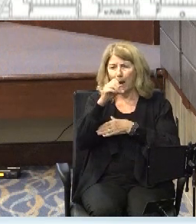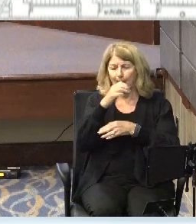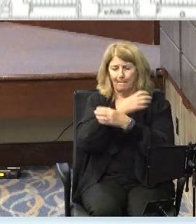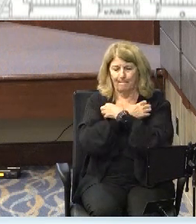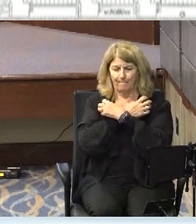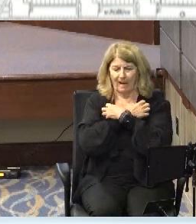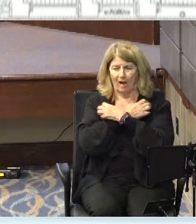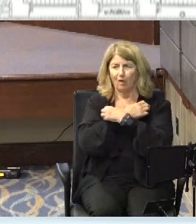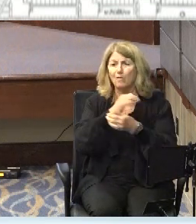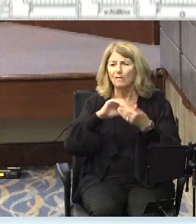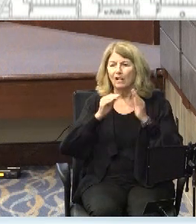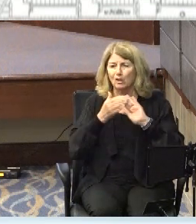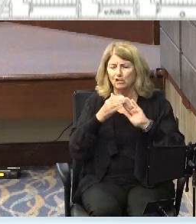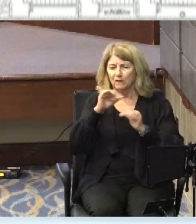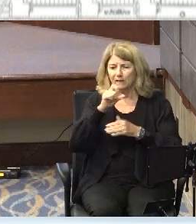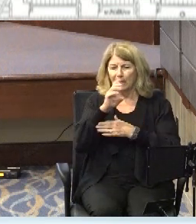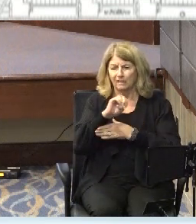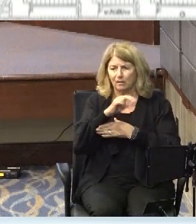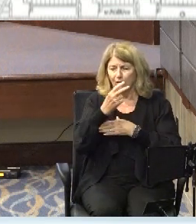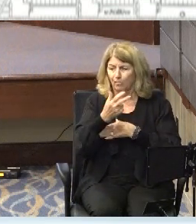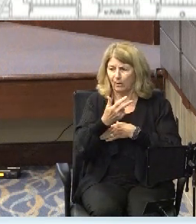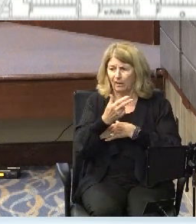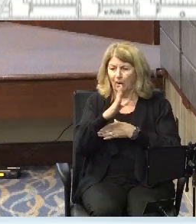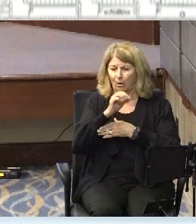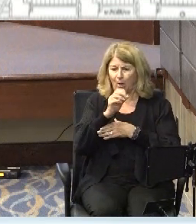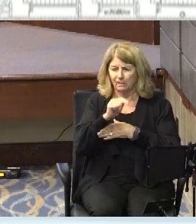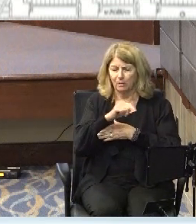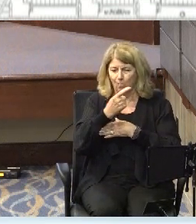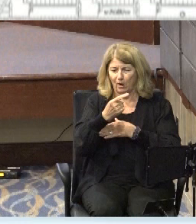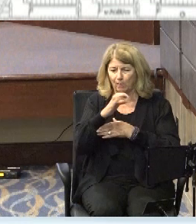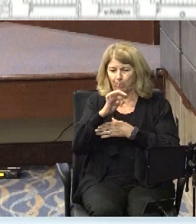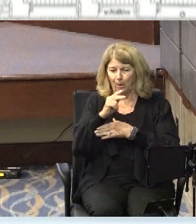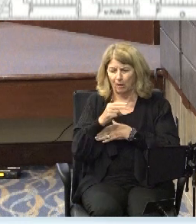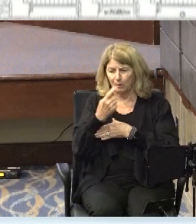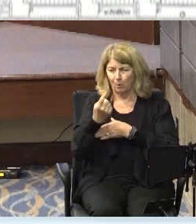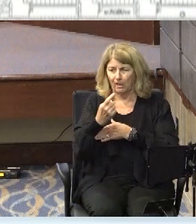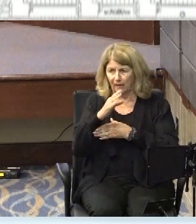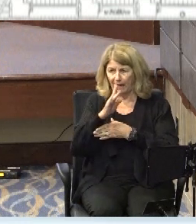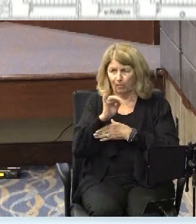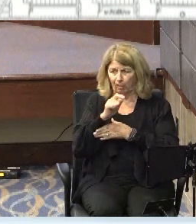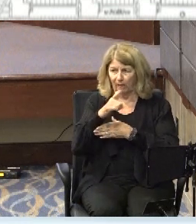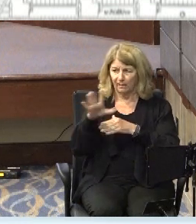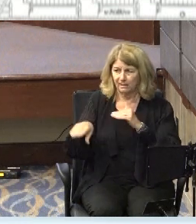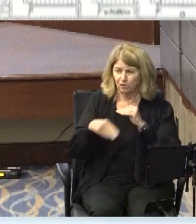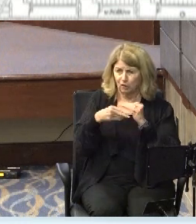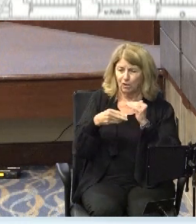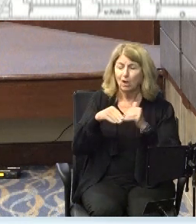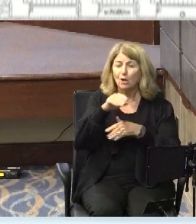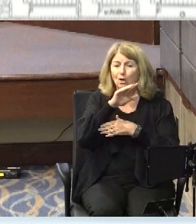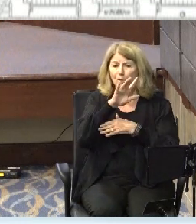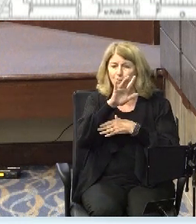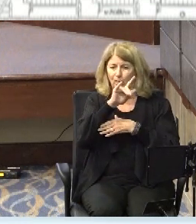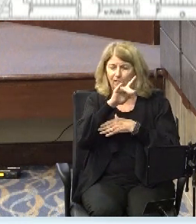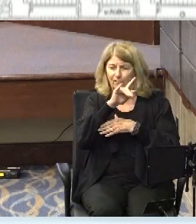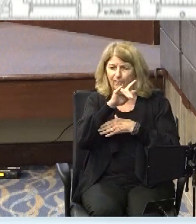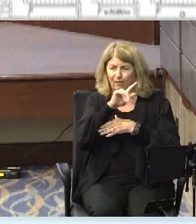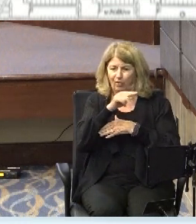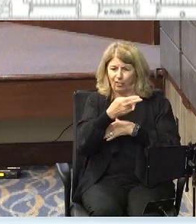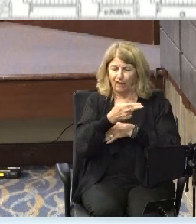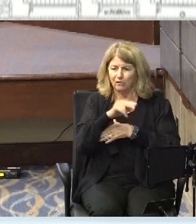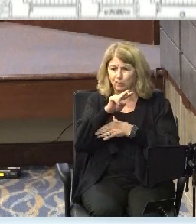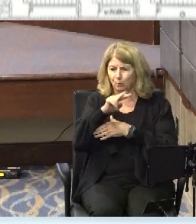Phase 3, on property described as Lot 1, Block 1, at the Carol E. Evans Edition, known as 230 Garden